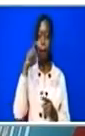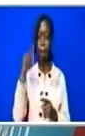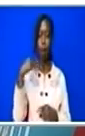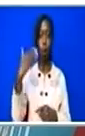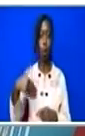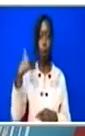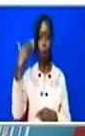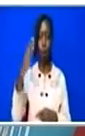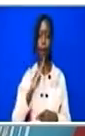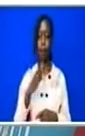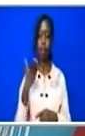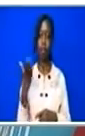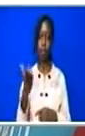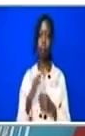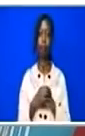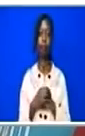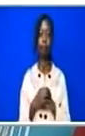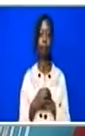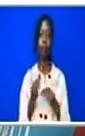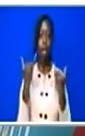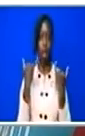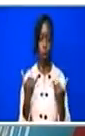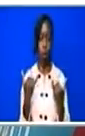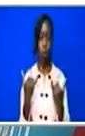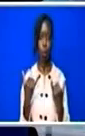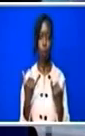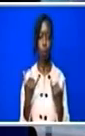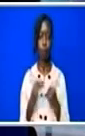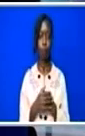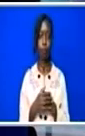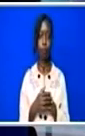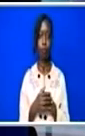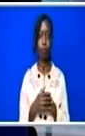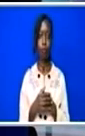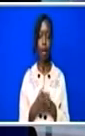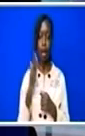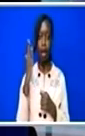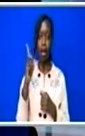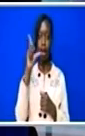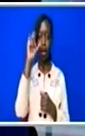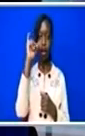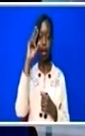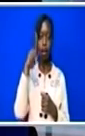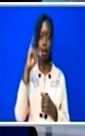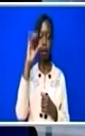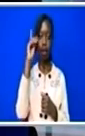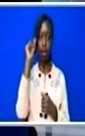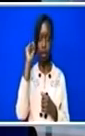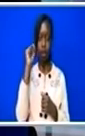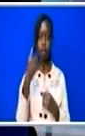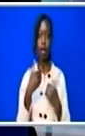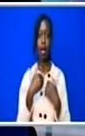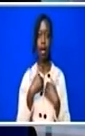Present. there. Okay? Sawa. Now, the lipids that we are talking about, they have a lower number